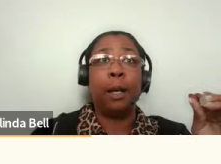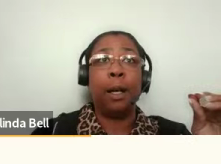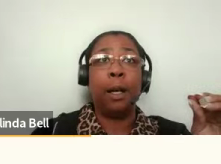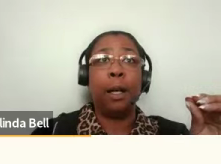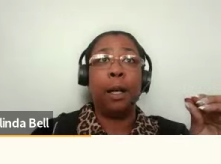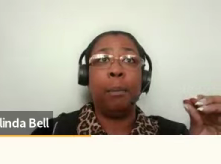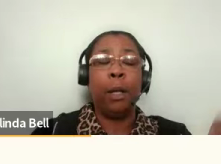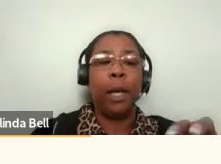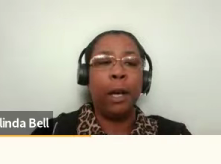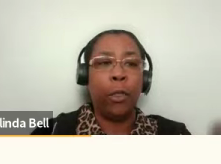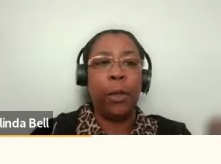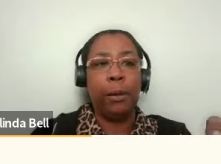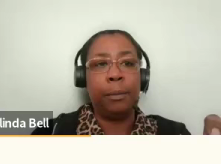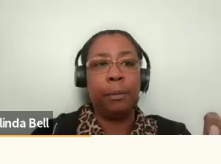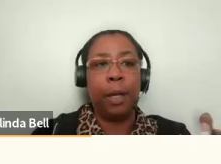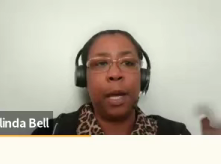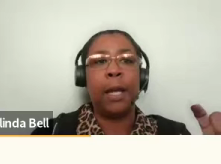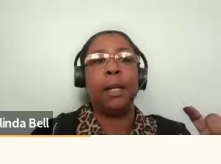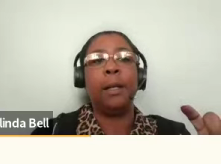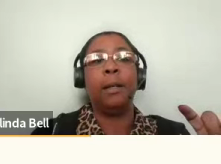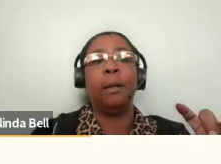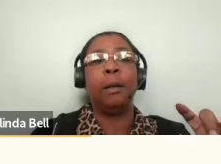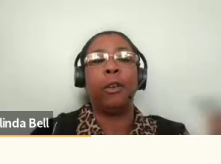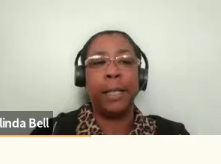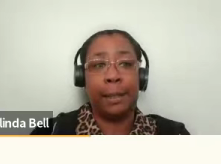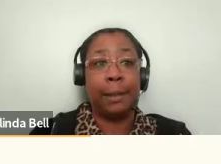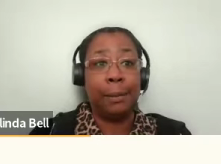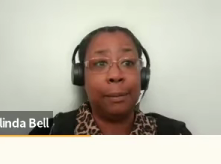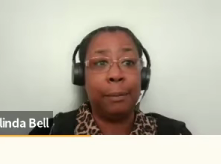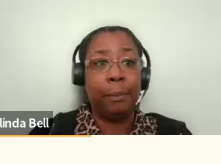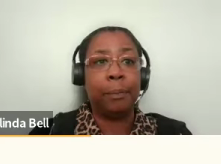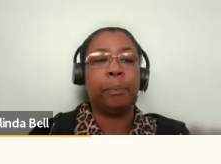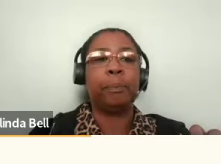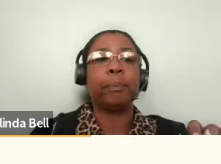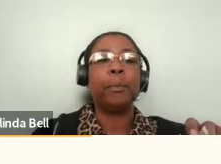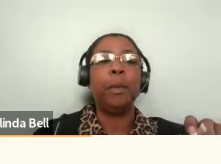made mental health a crisis.